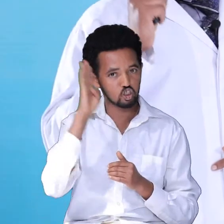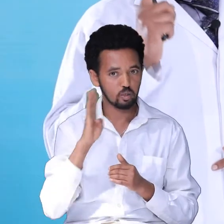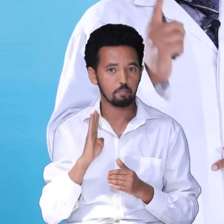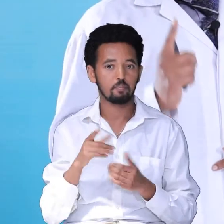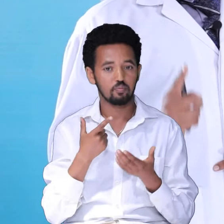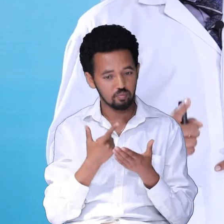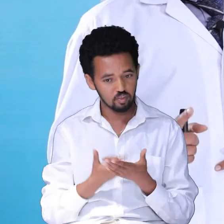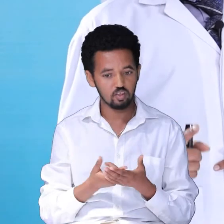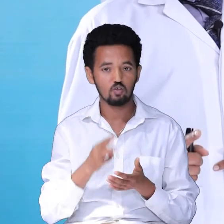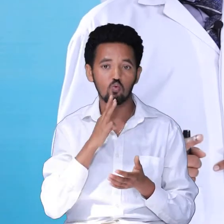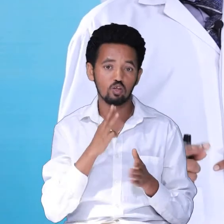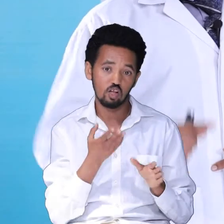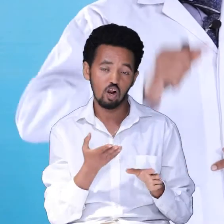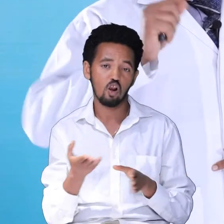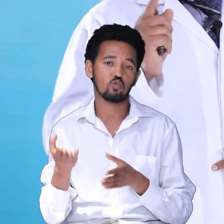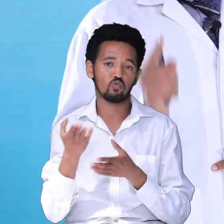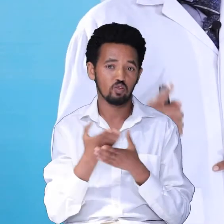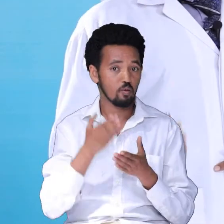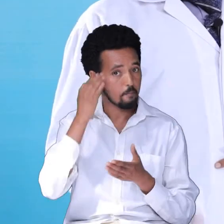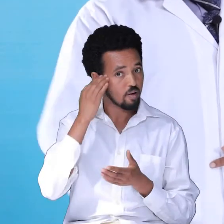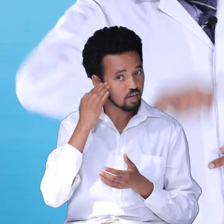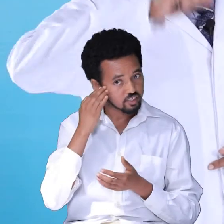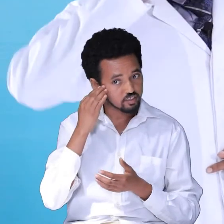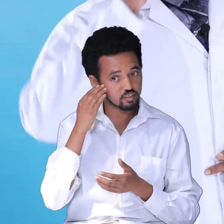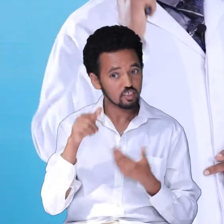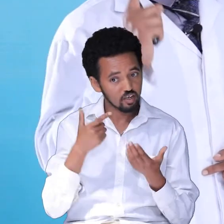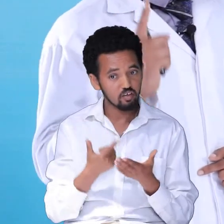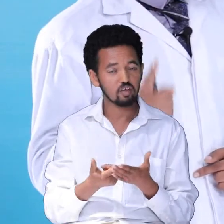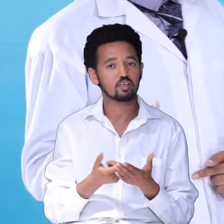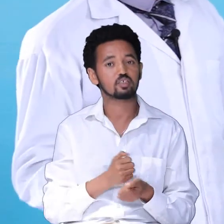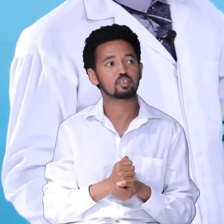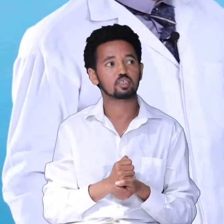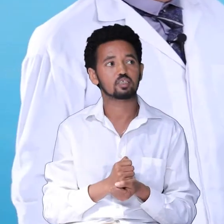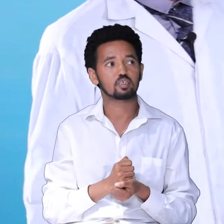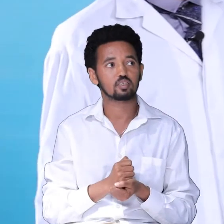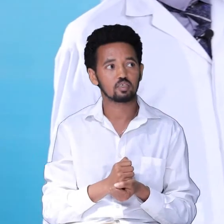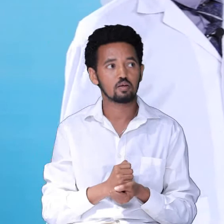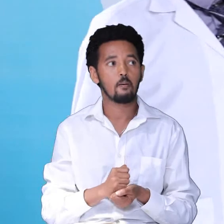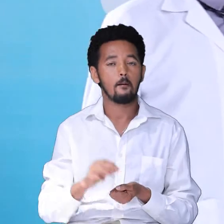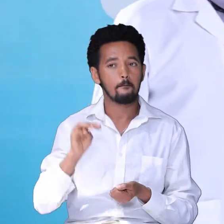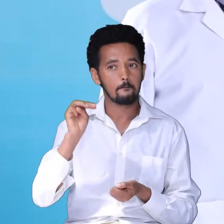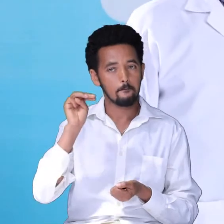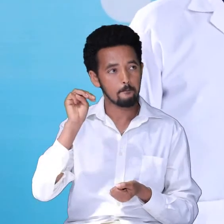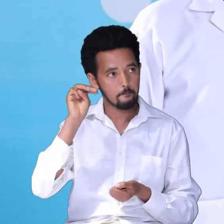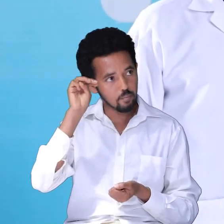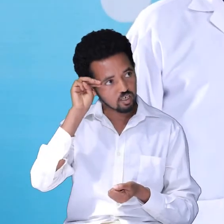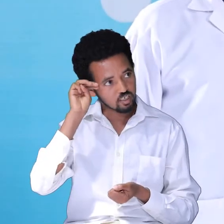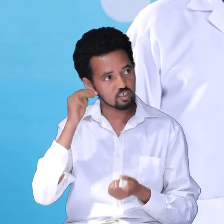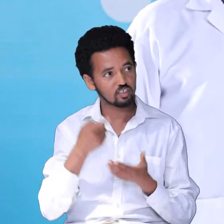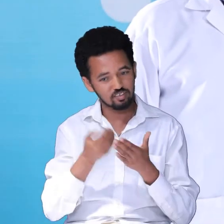of Waterloo, student, mind you here, the Battle of Waterloo marked the end